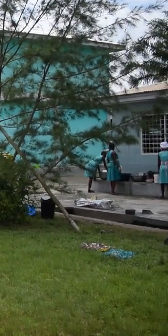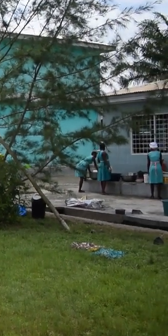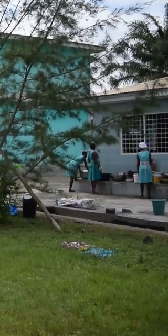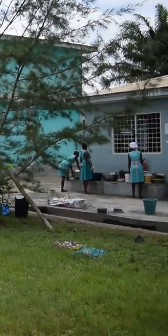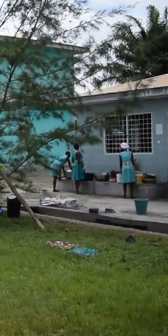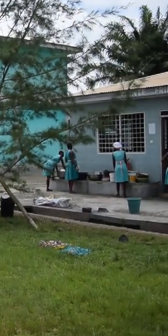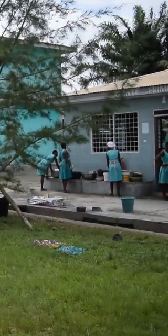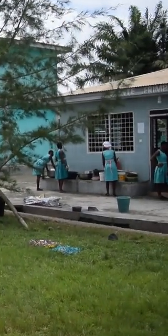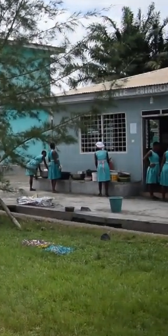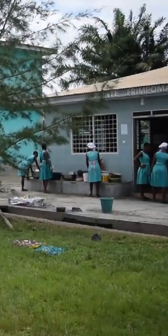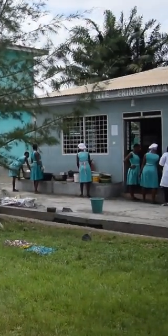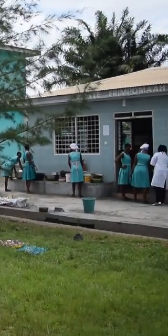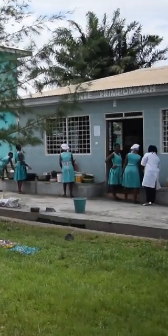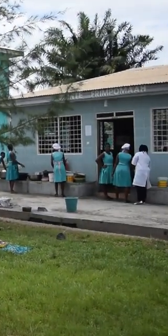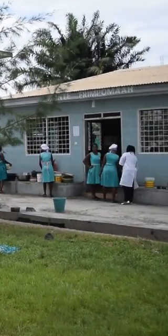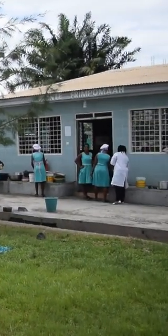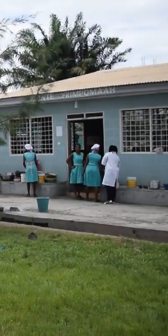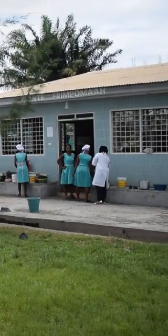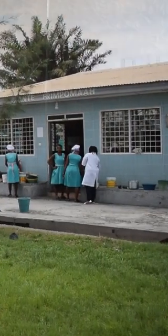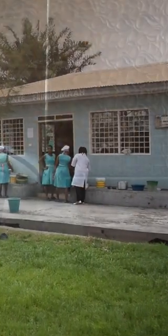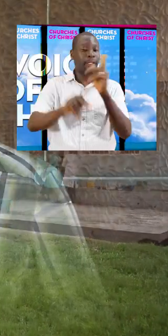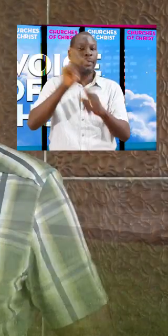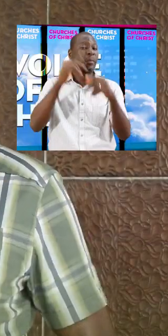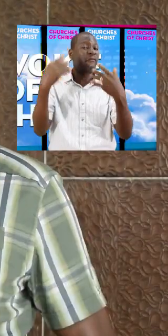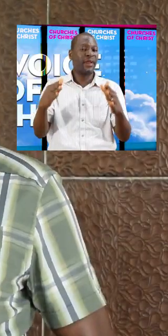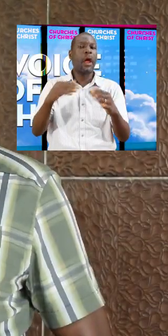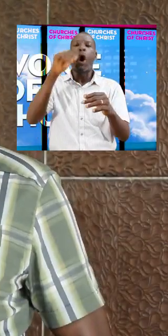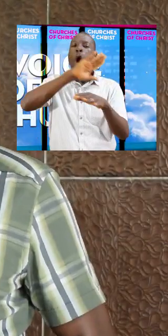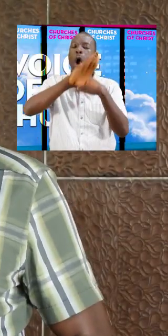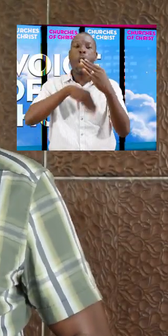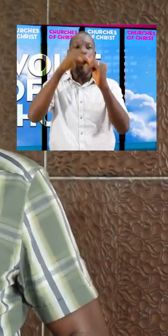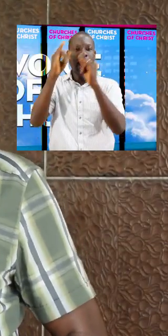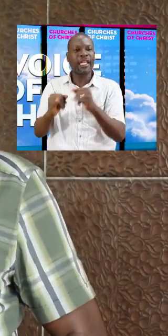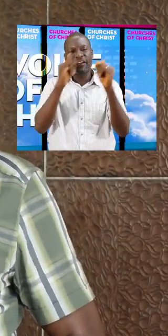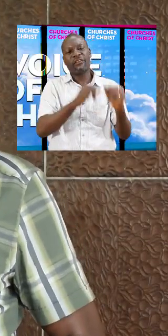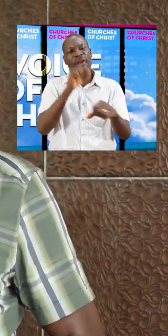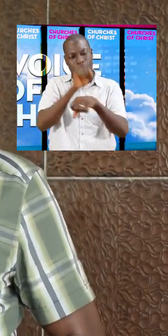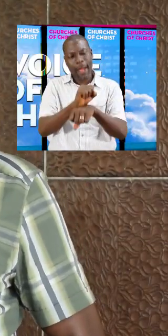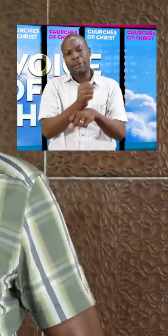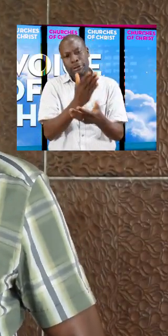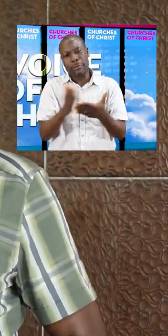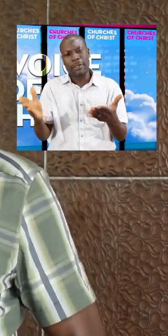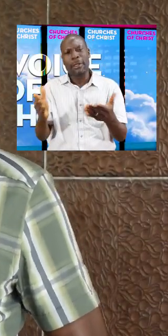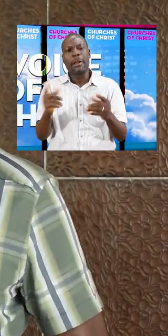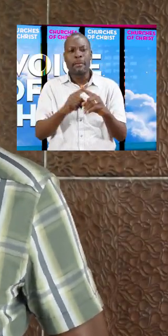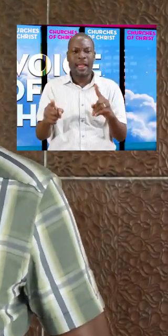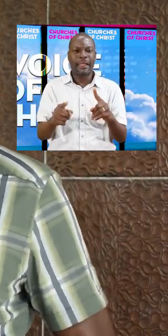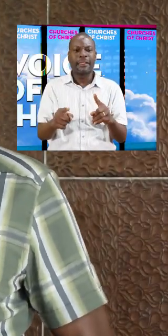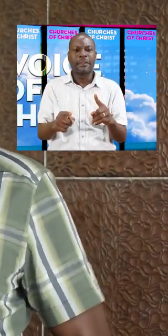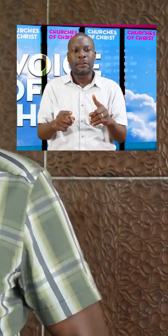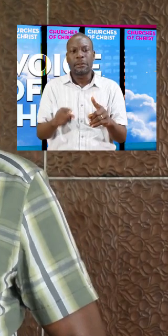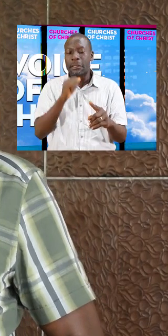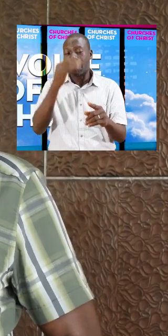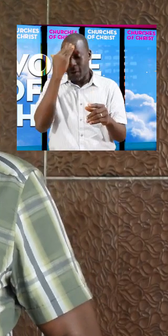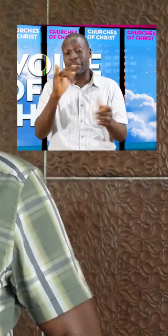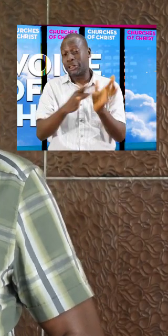ni mo no ebro apem baako anyankopa adom omu biara eye adwuma bi na enye sey enti ana ye wura